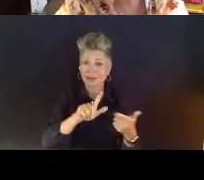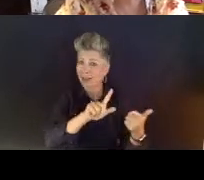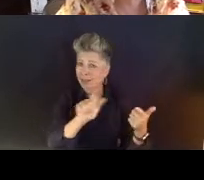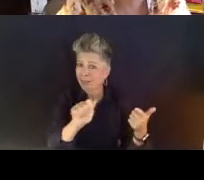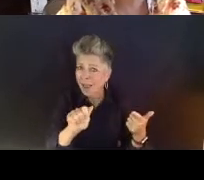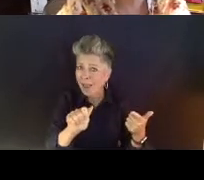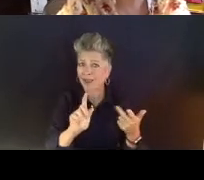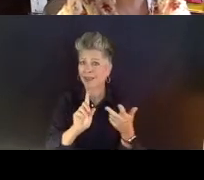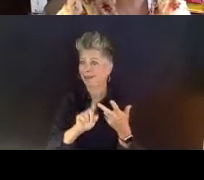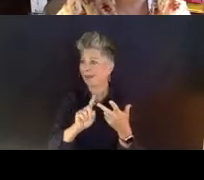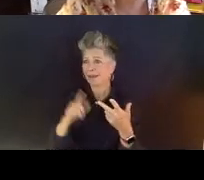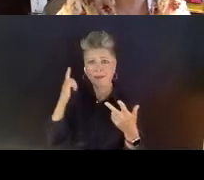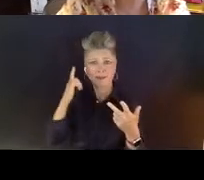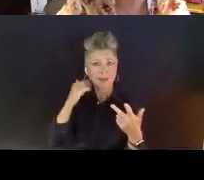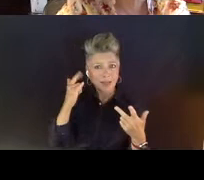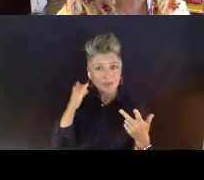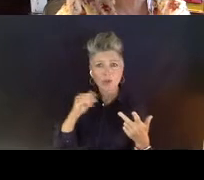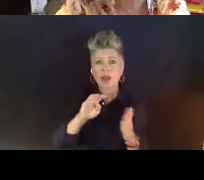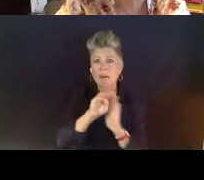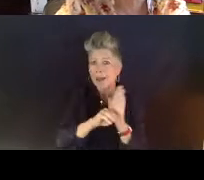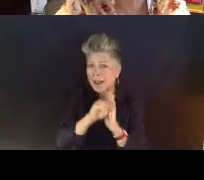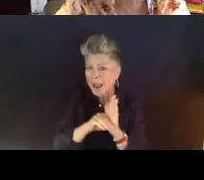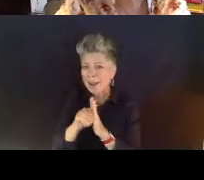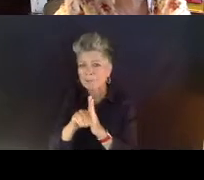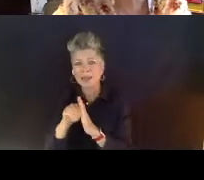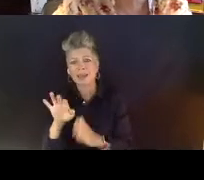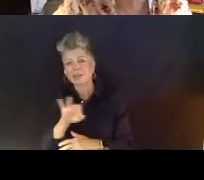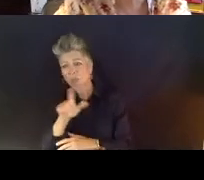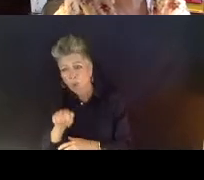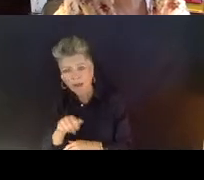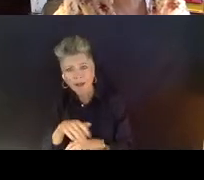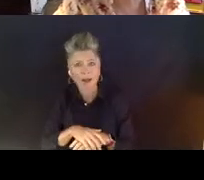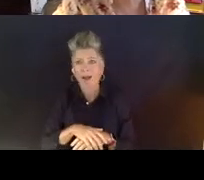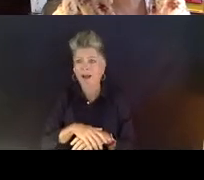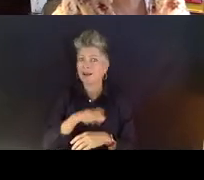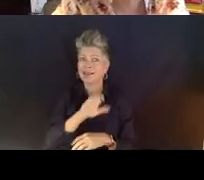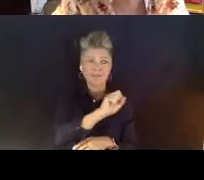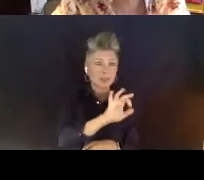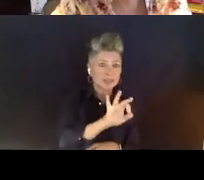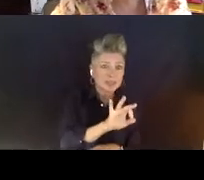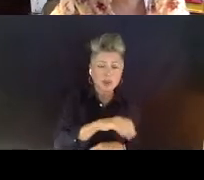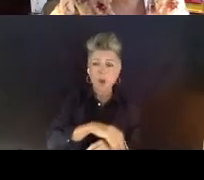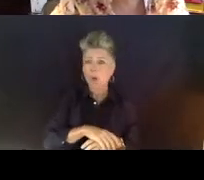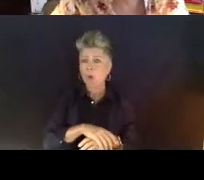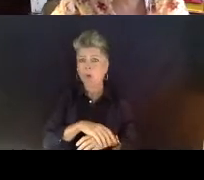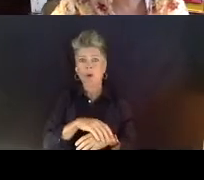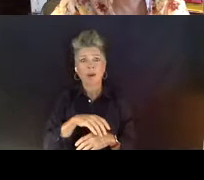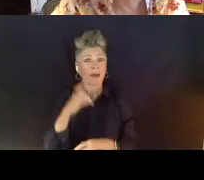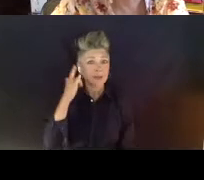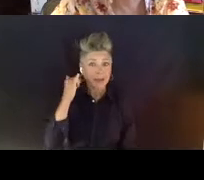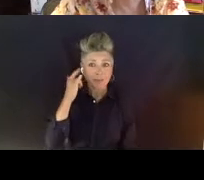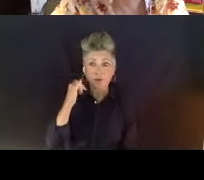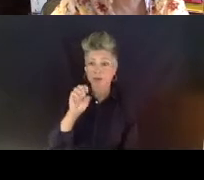in California, Miami in Florida, San Francisco, Santa Cruz in California. Actually, on the upper